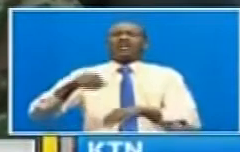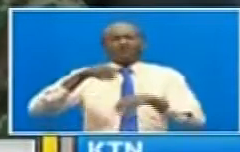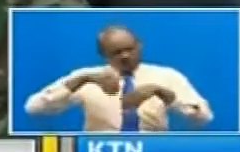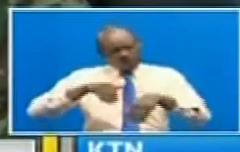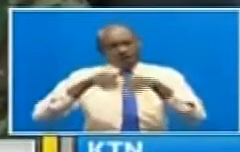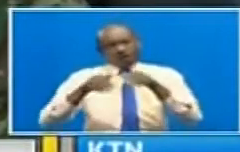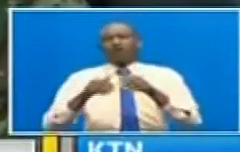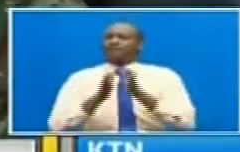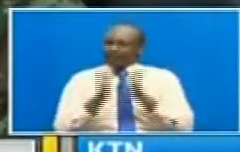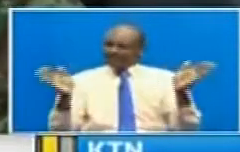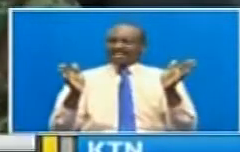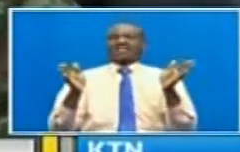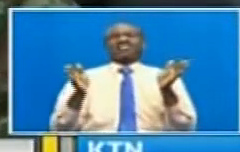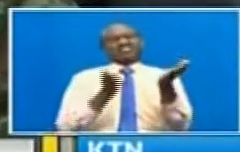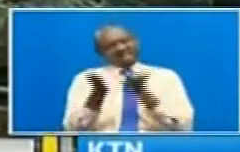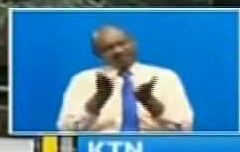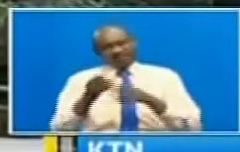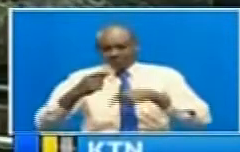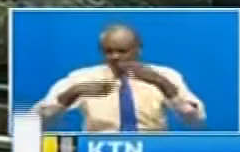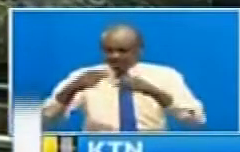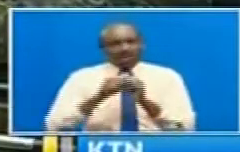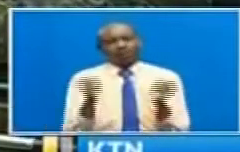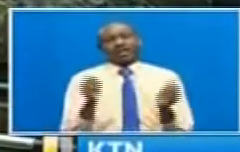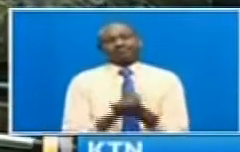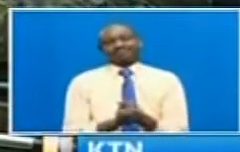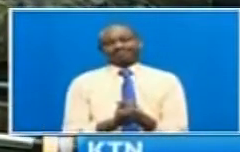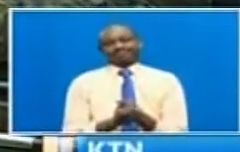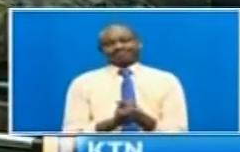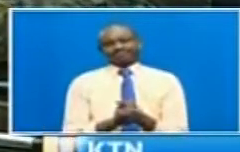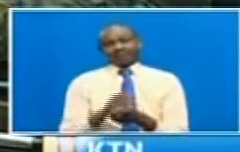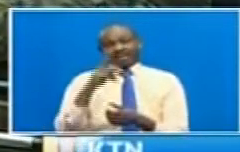accordance with public service procedures. Rita Tinina, KTN.